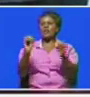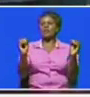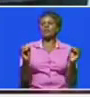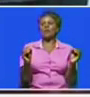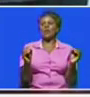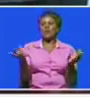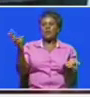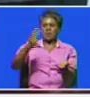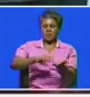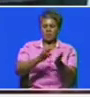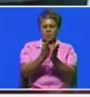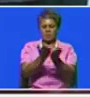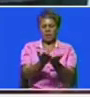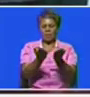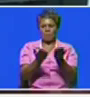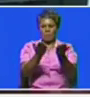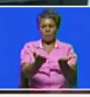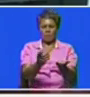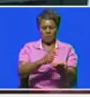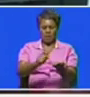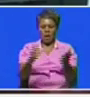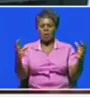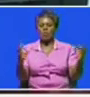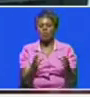that register has to be moved to the clerk's desk somewhere here or